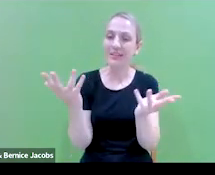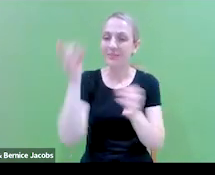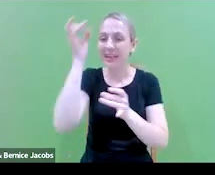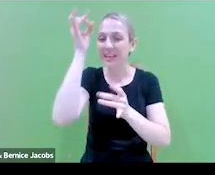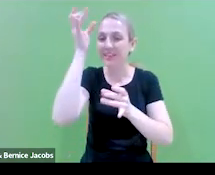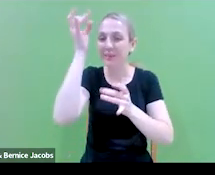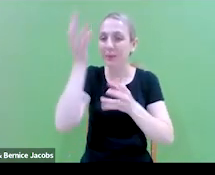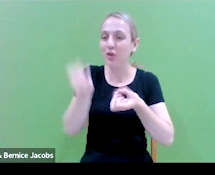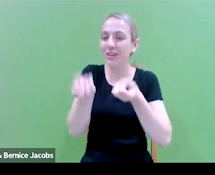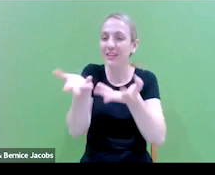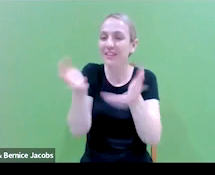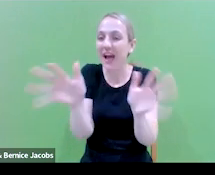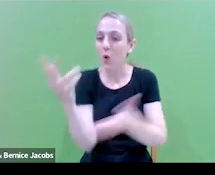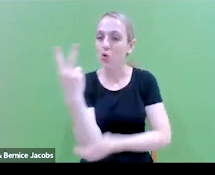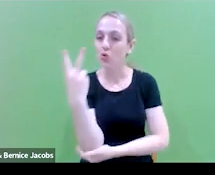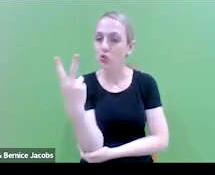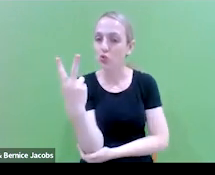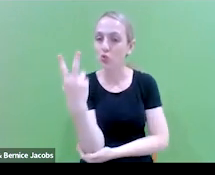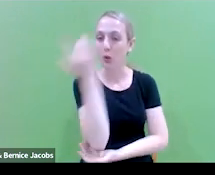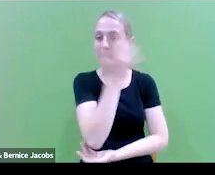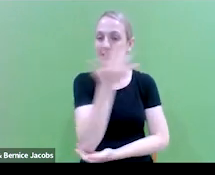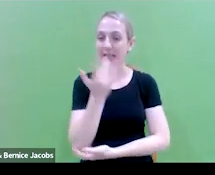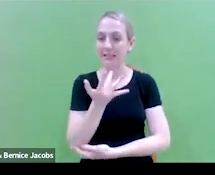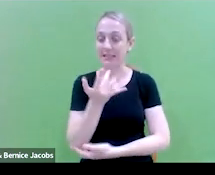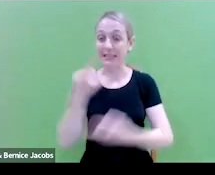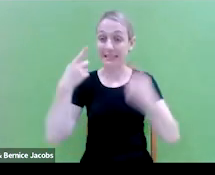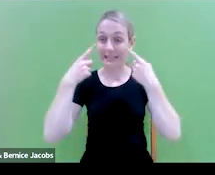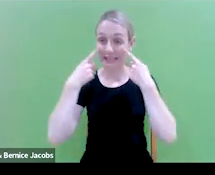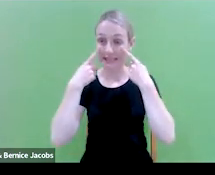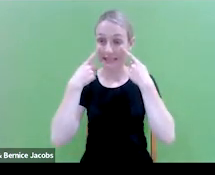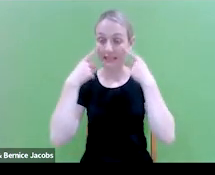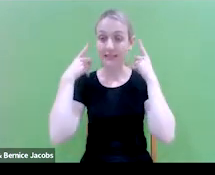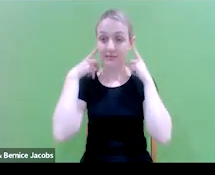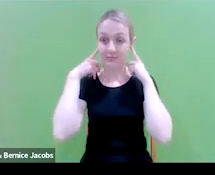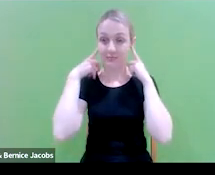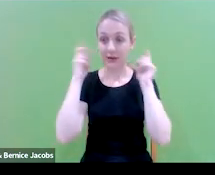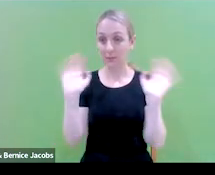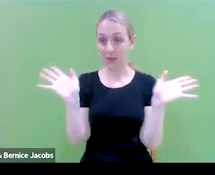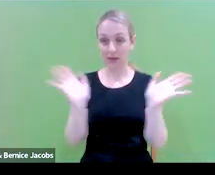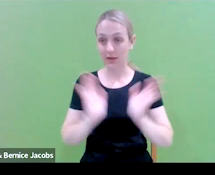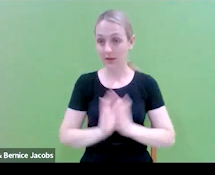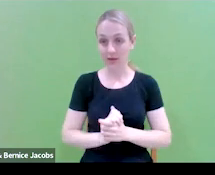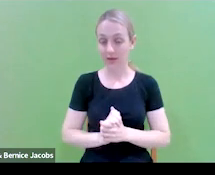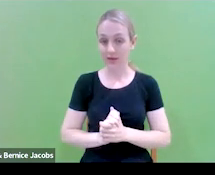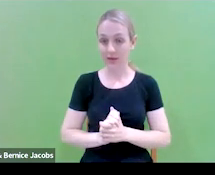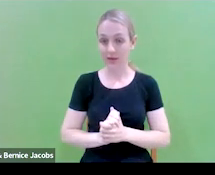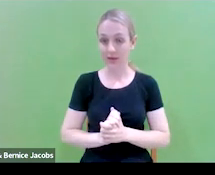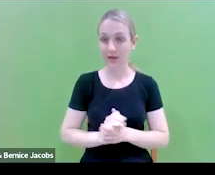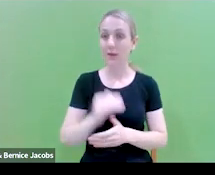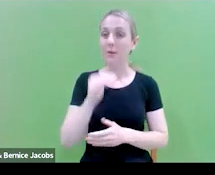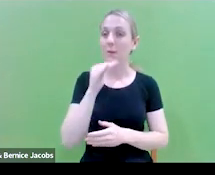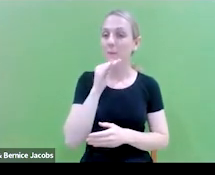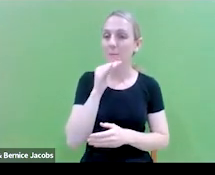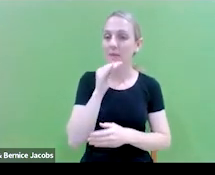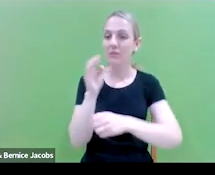information over two senses, which is sight and hearing. We don't have the ability through